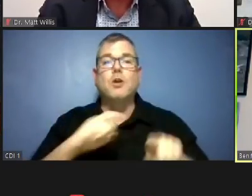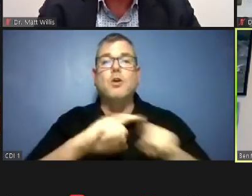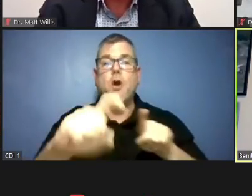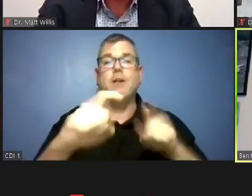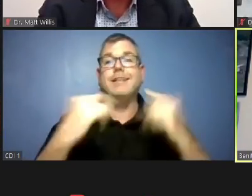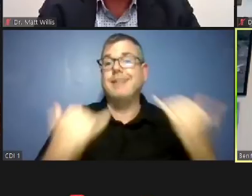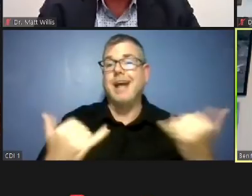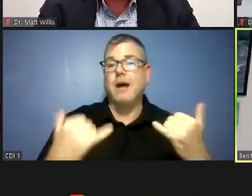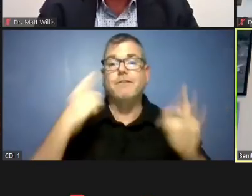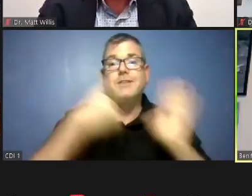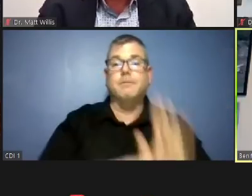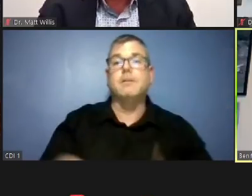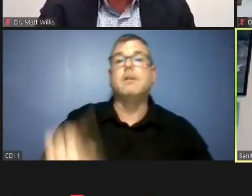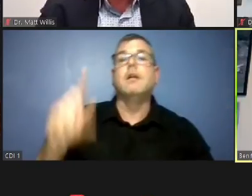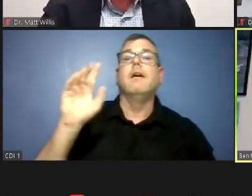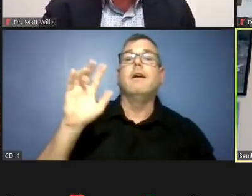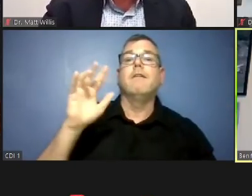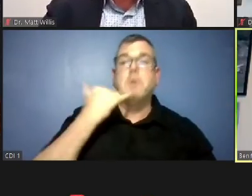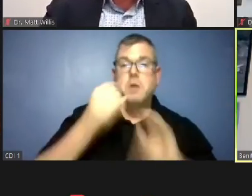473-7191 number,